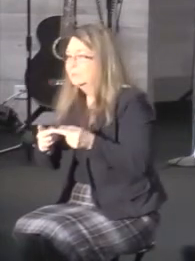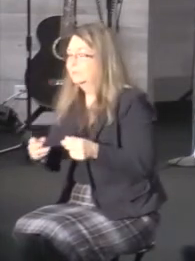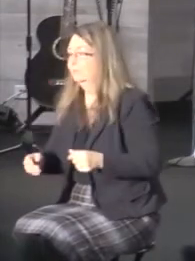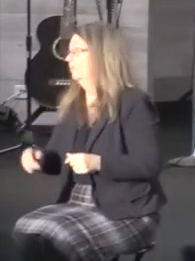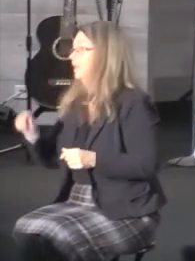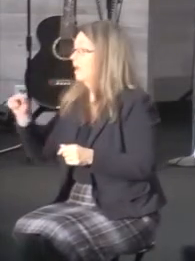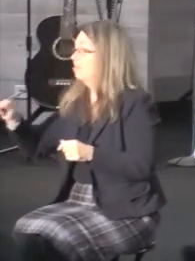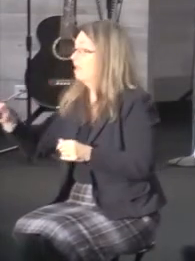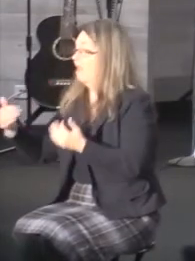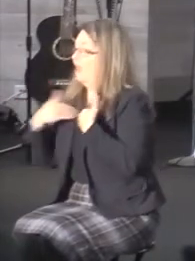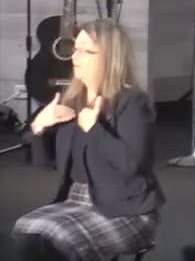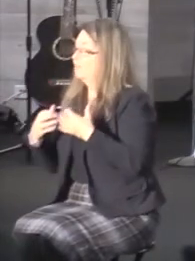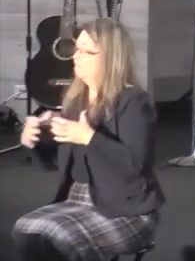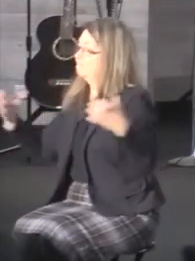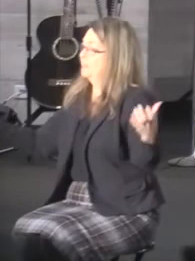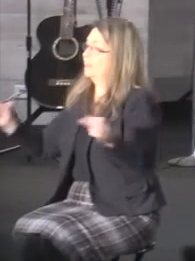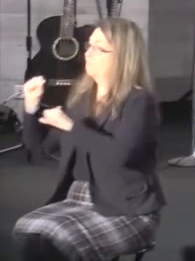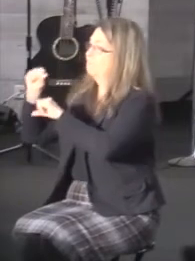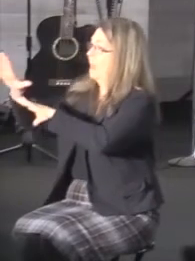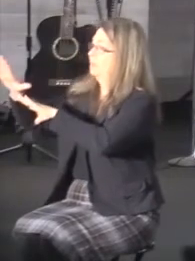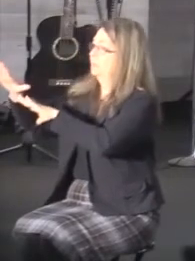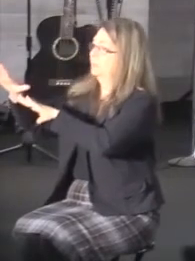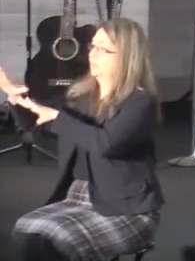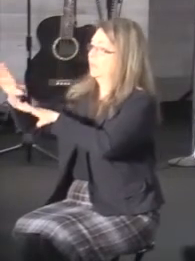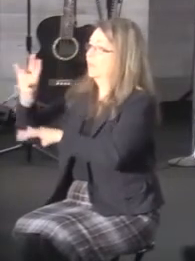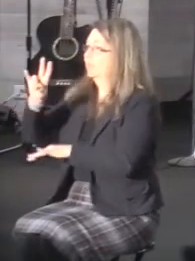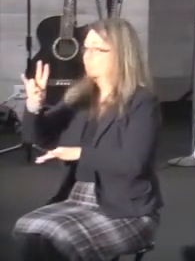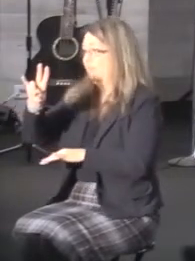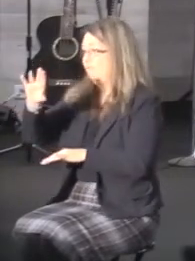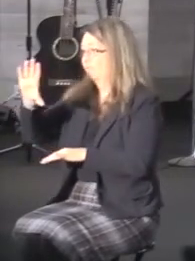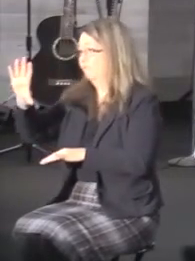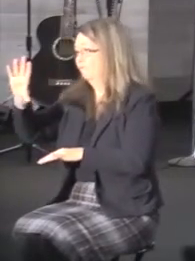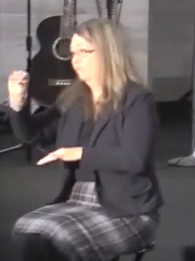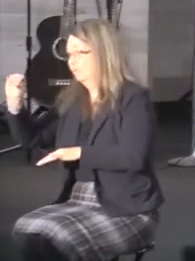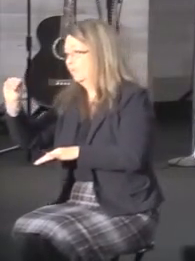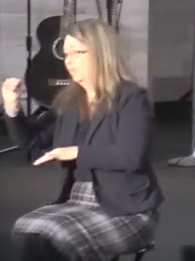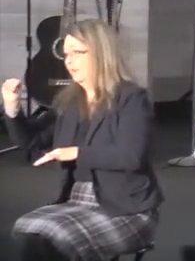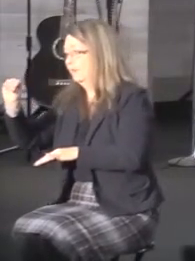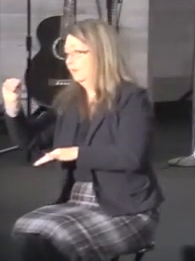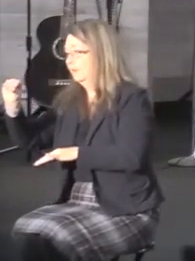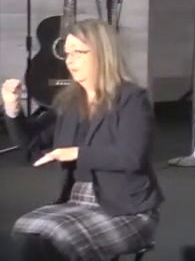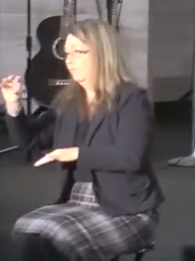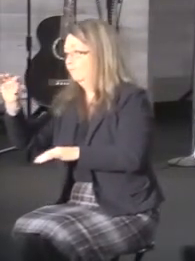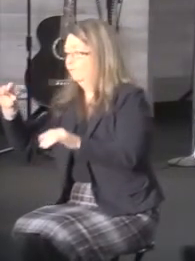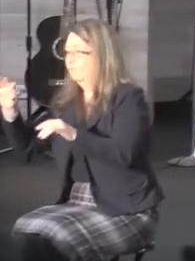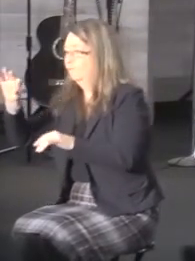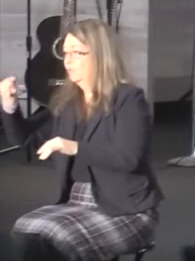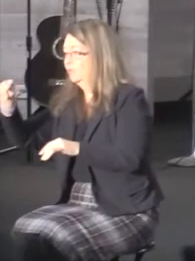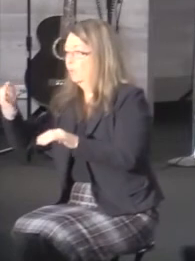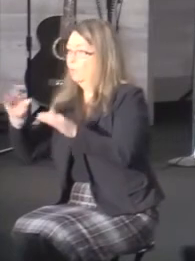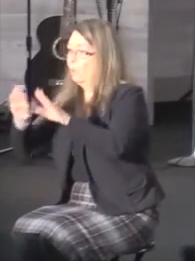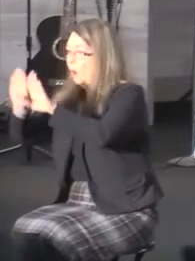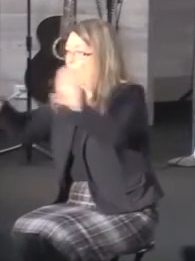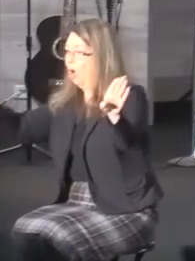had this huge mountain-like structure. It was the 750-foot wall. As soon as you entered the city, you were immediately confronted with this giant